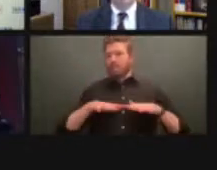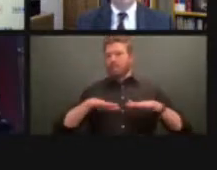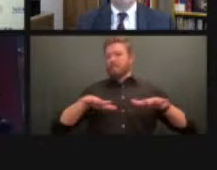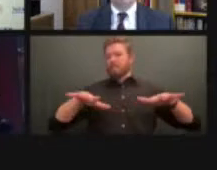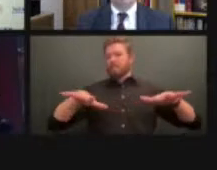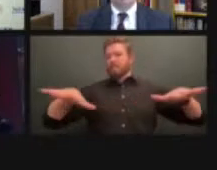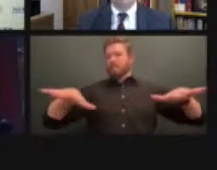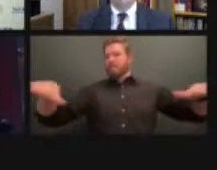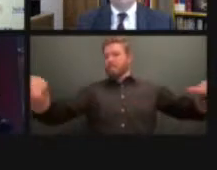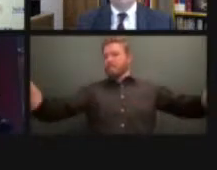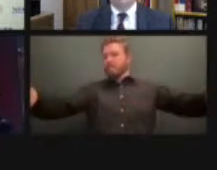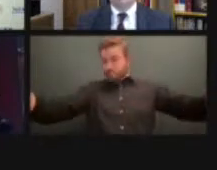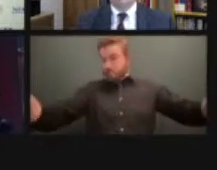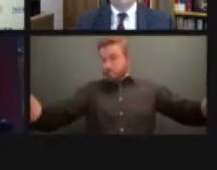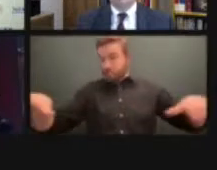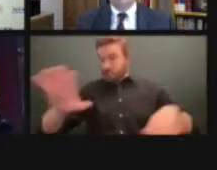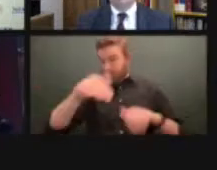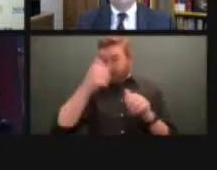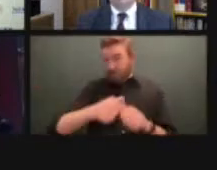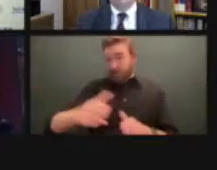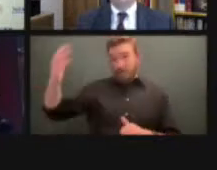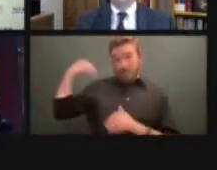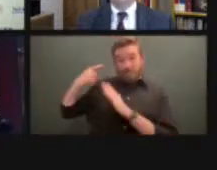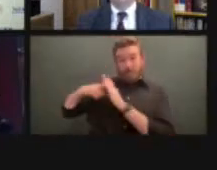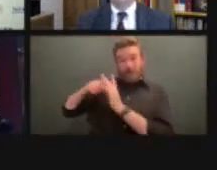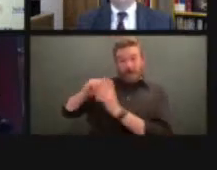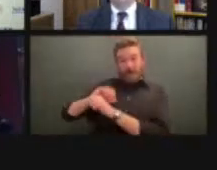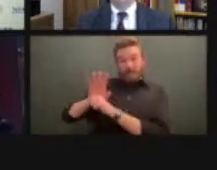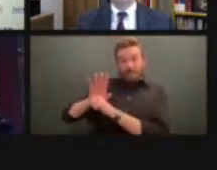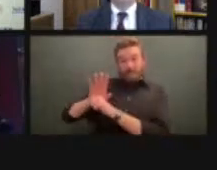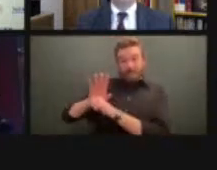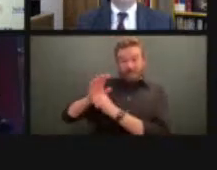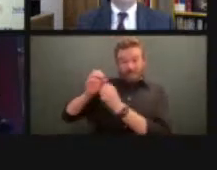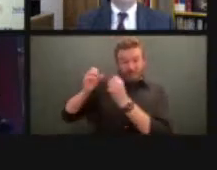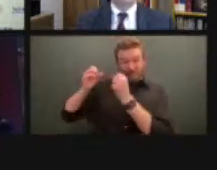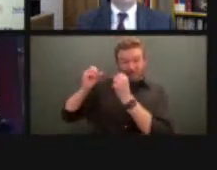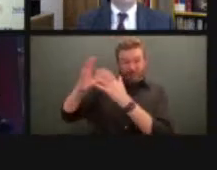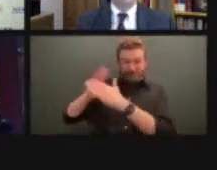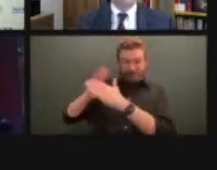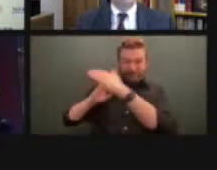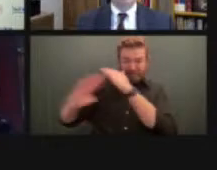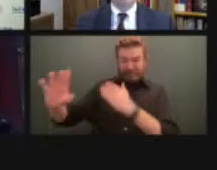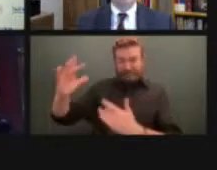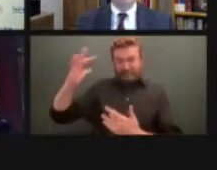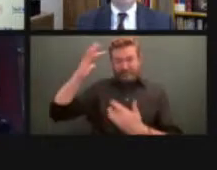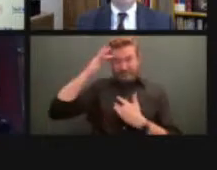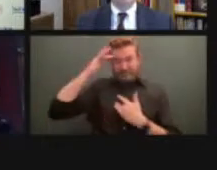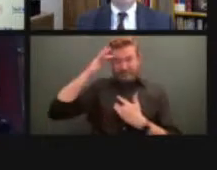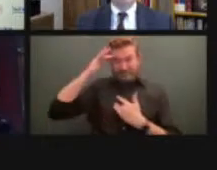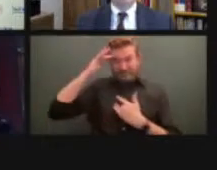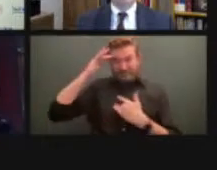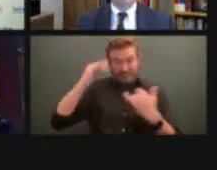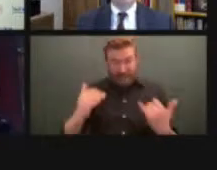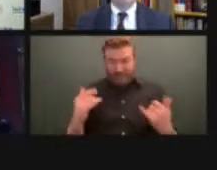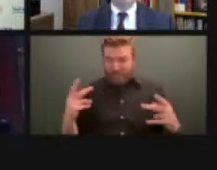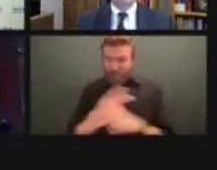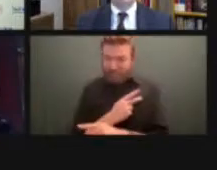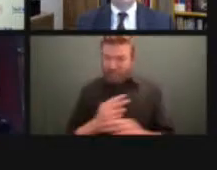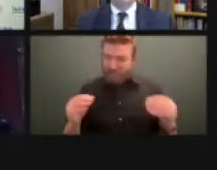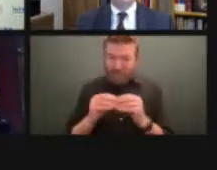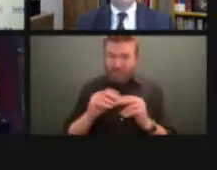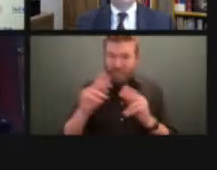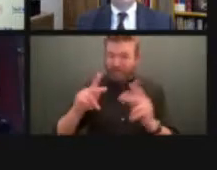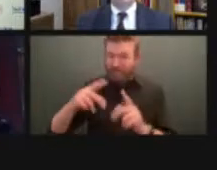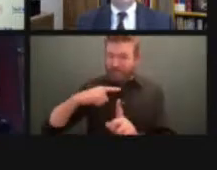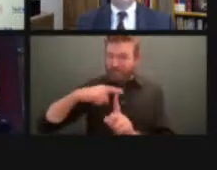earliest days. The fight is not over, but we can shorten it if we all take this seriously. Mask